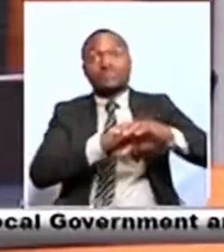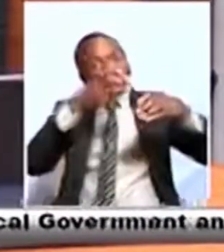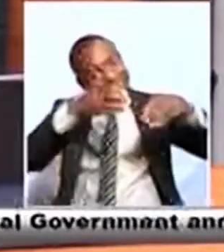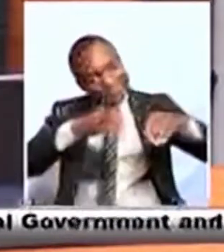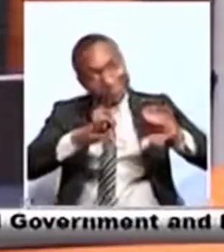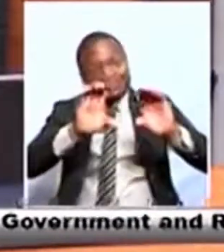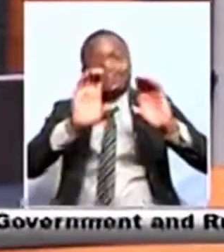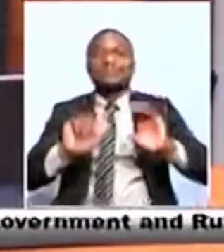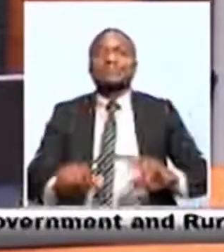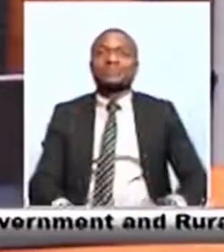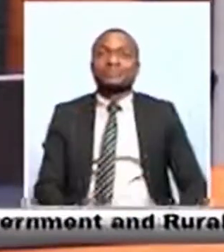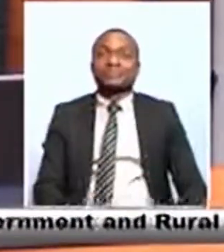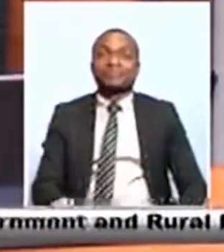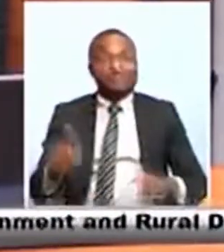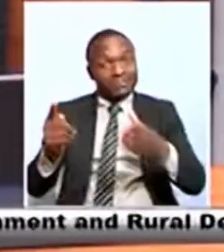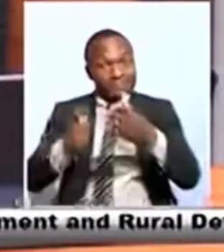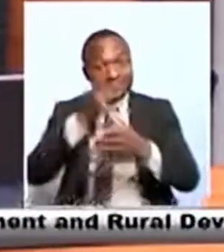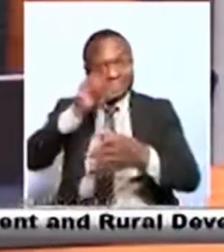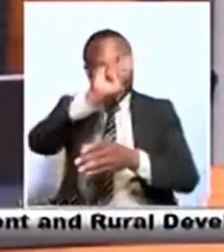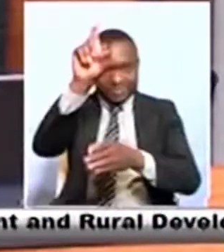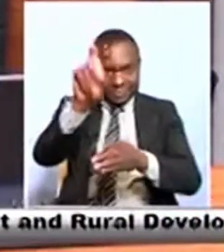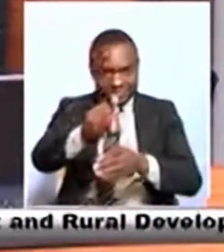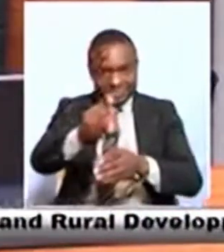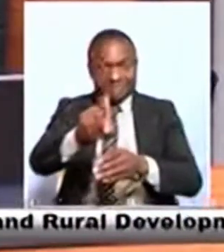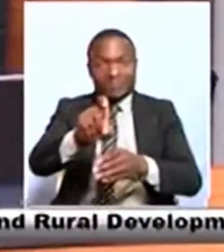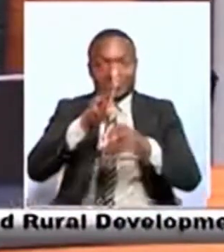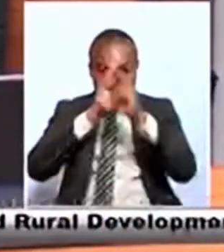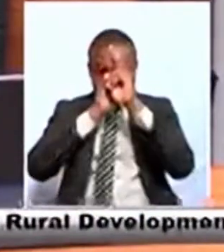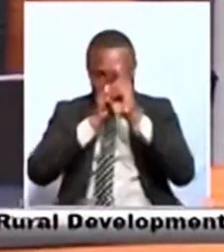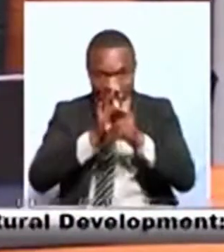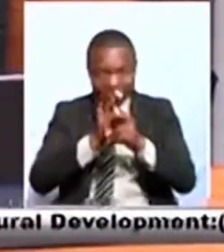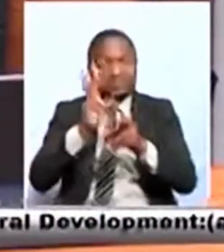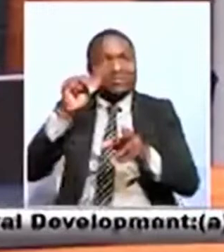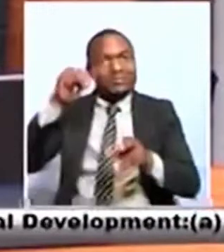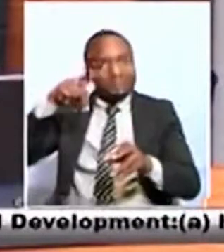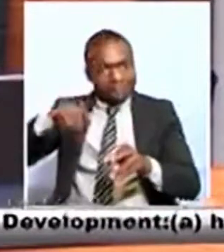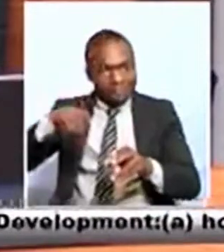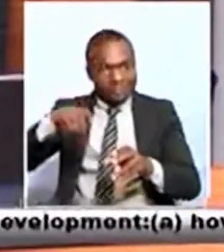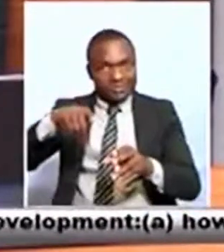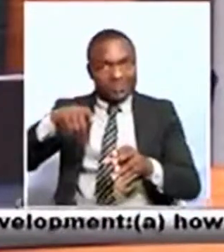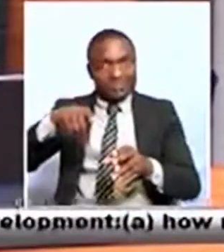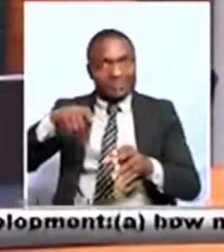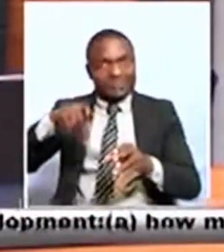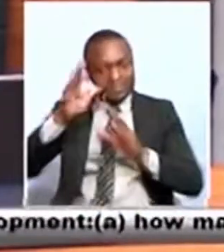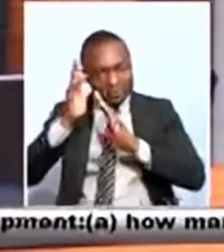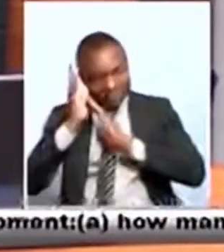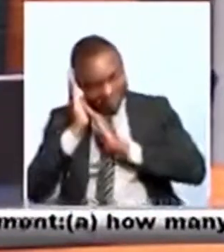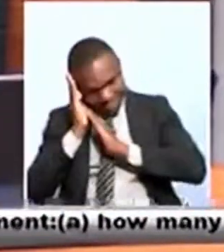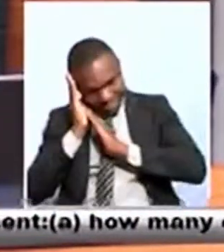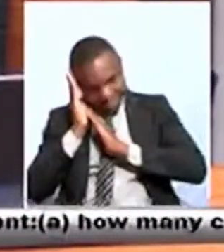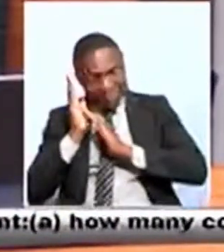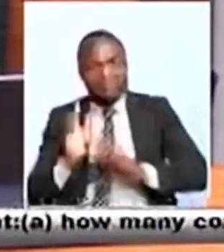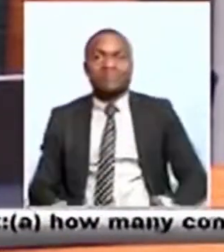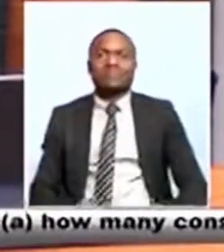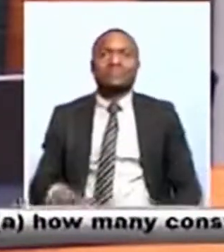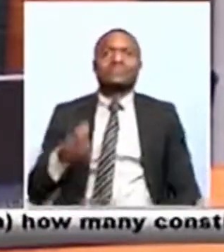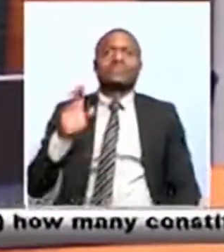progress. The next question, the honorable member for Mulobezi.